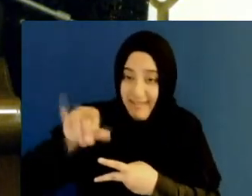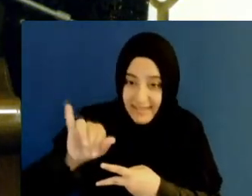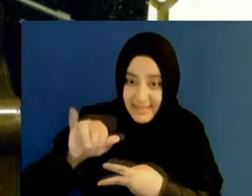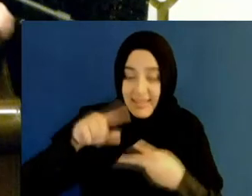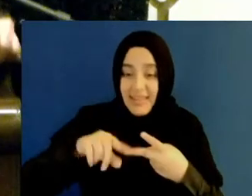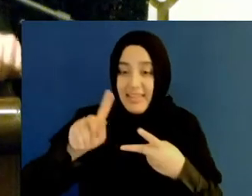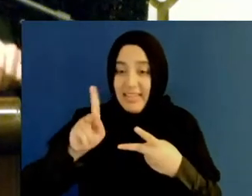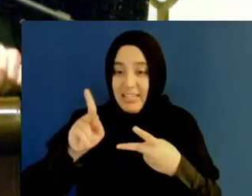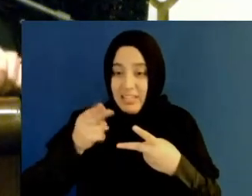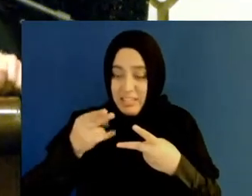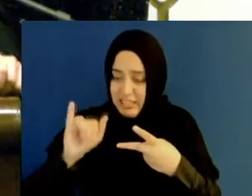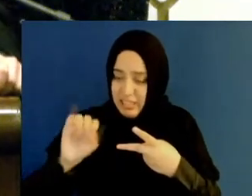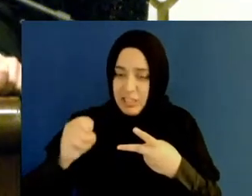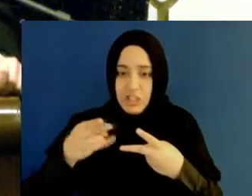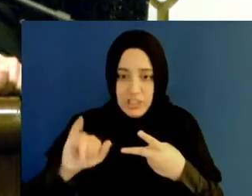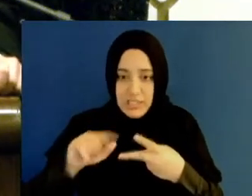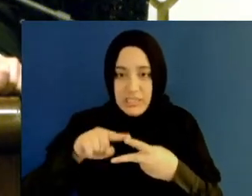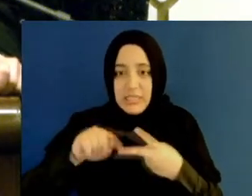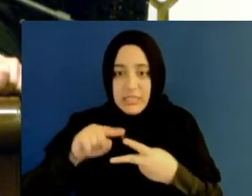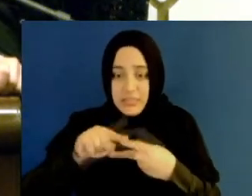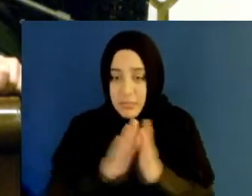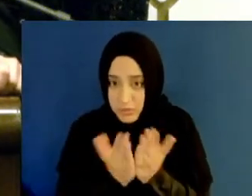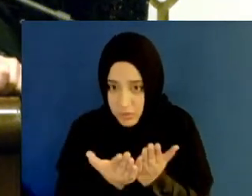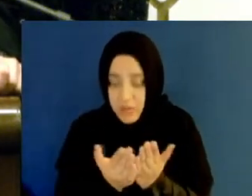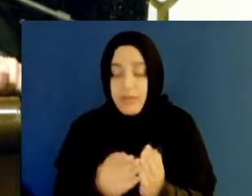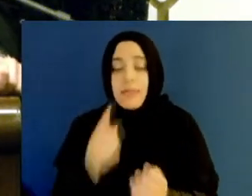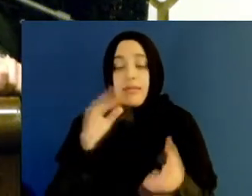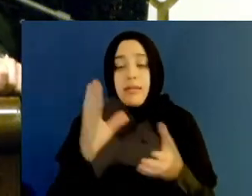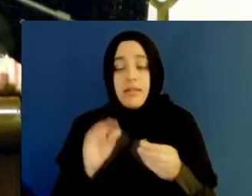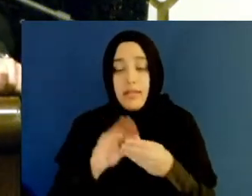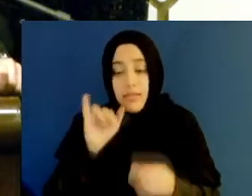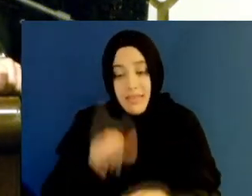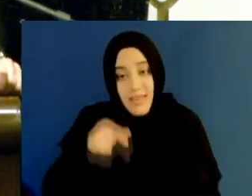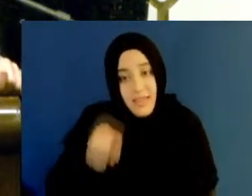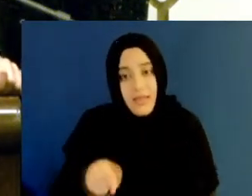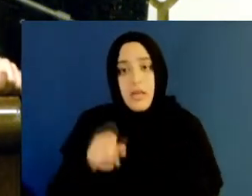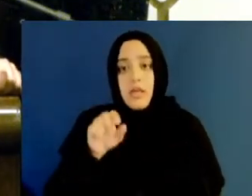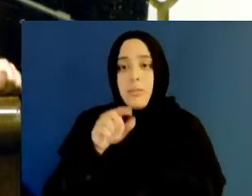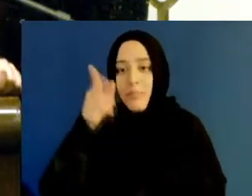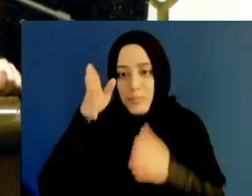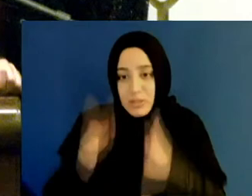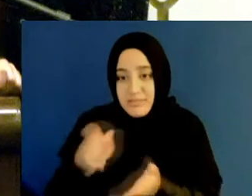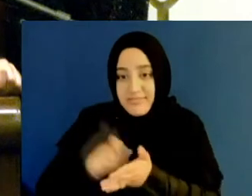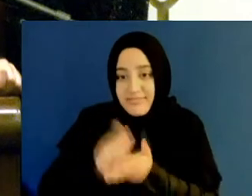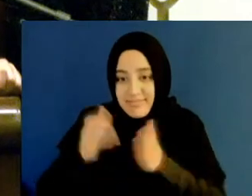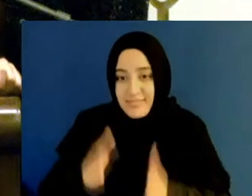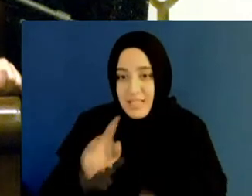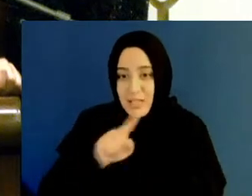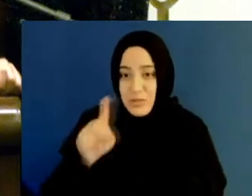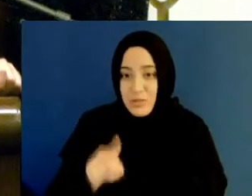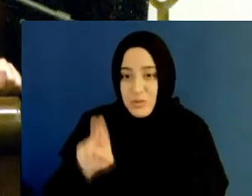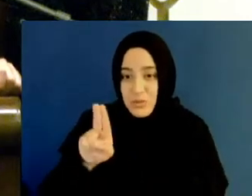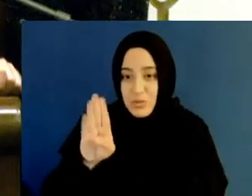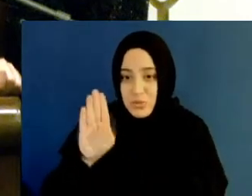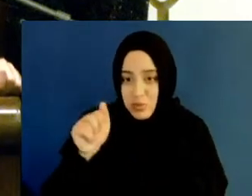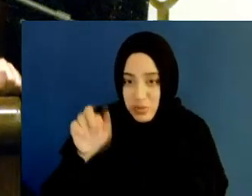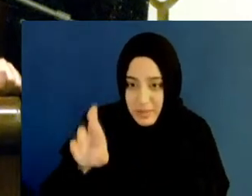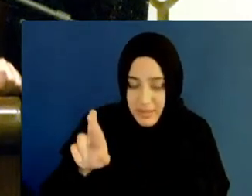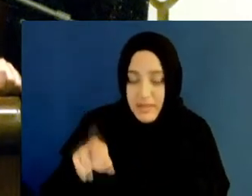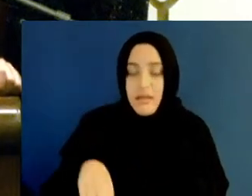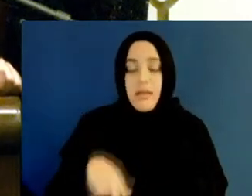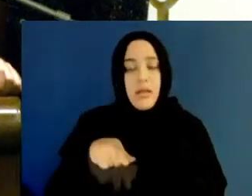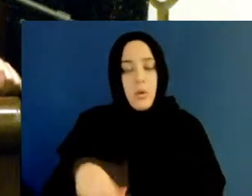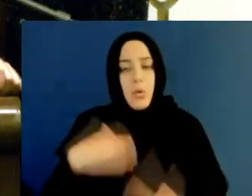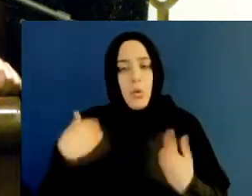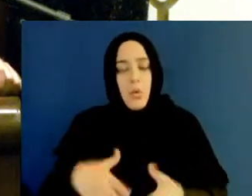narrated that Fudayl ibn Zubayr was one of the most credible companions of Imam al-Baqir